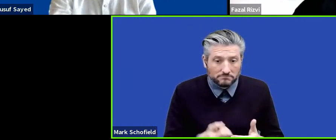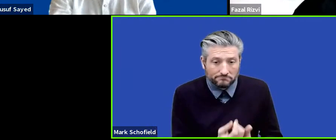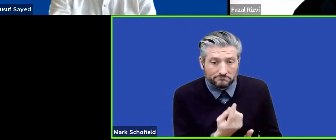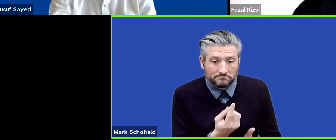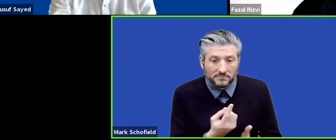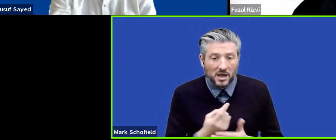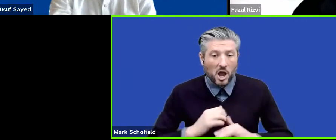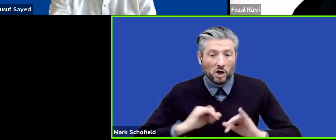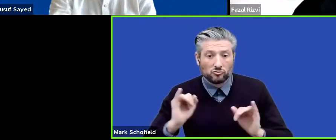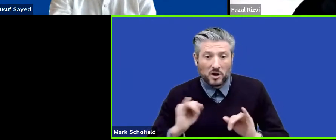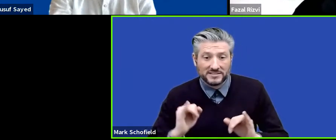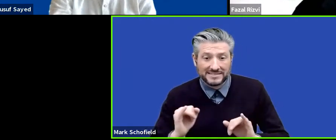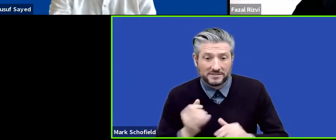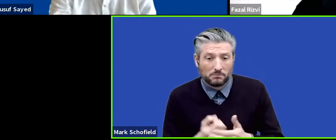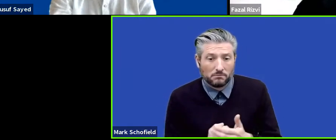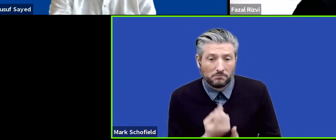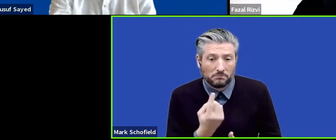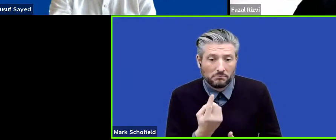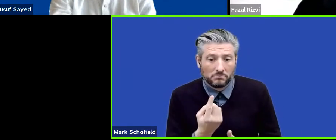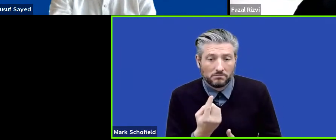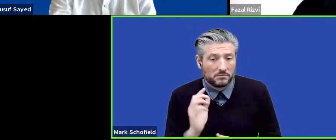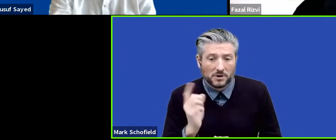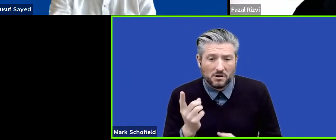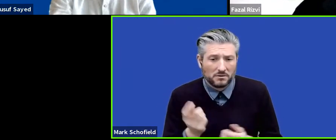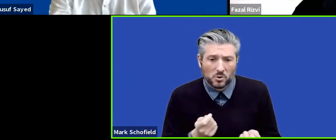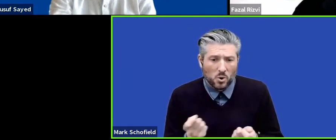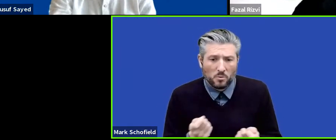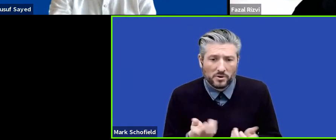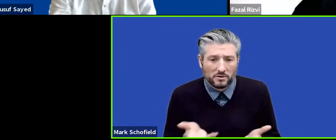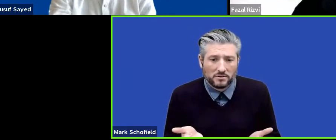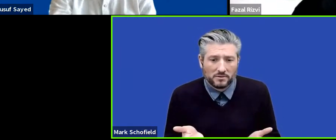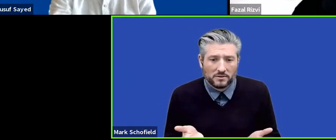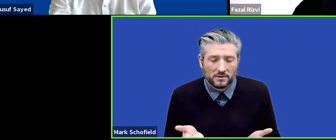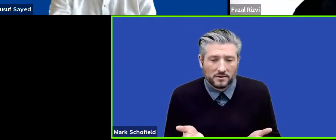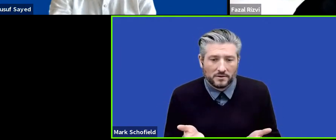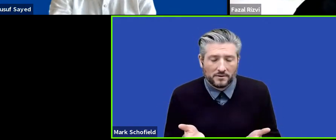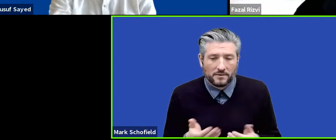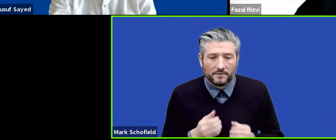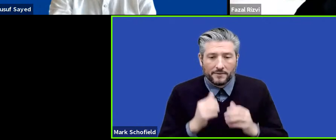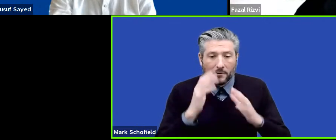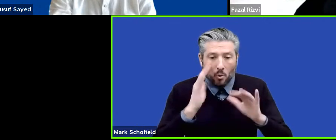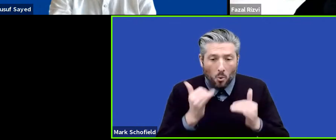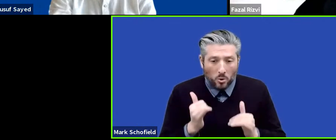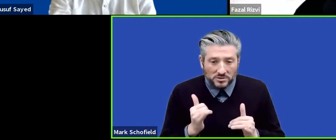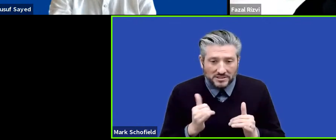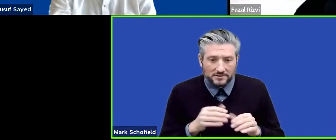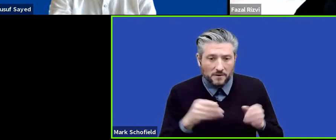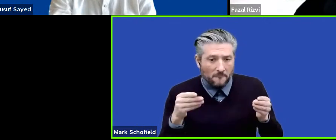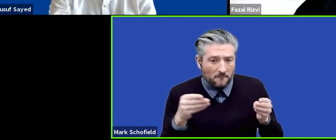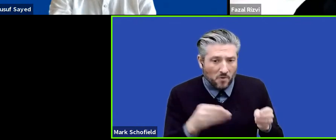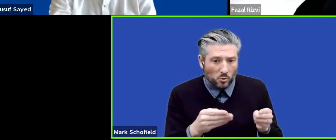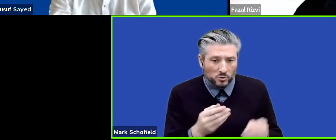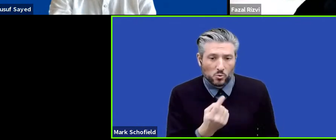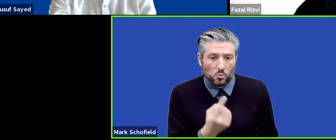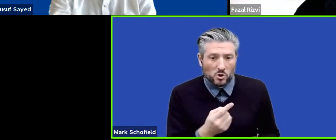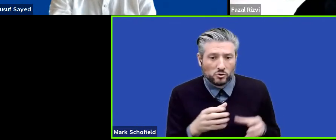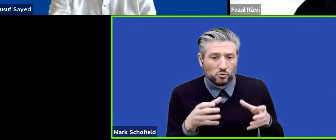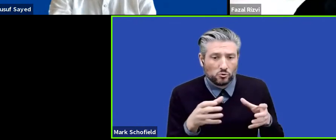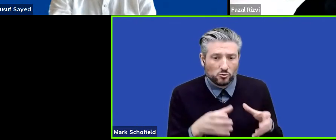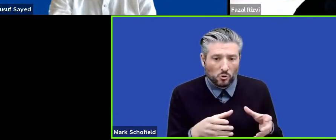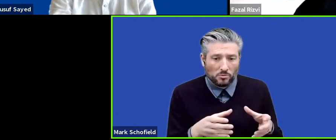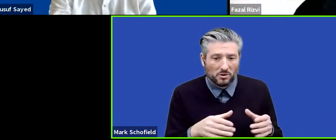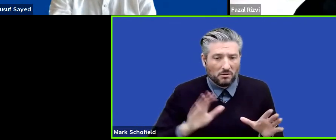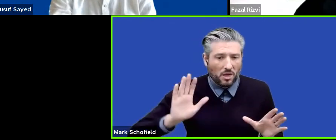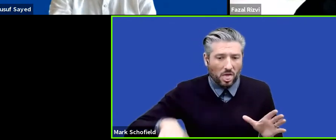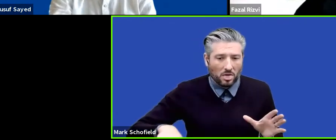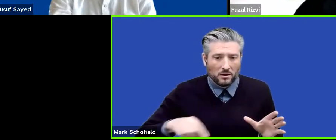has focused on one set of group of people at the expense of others.